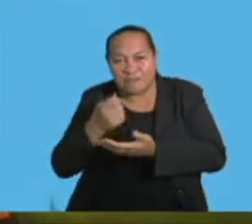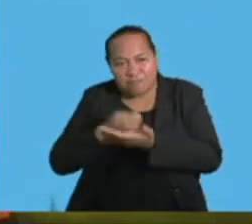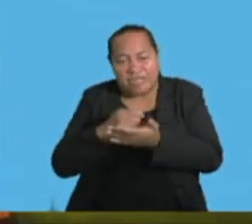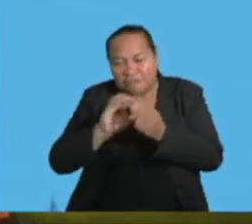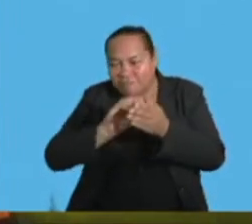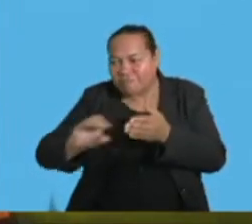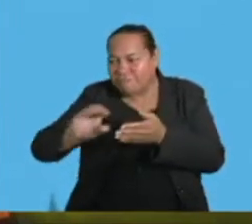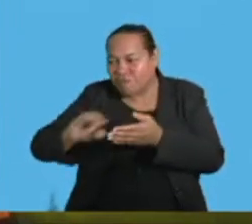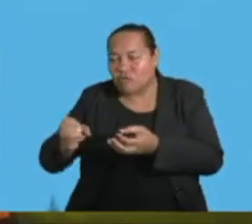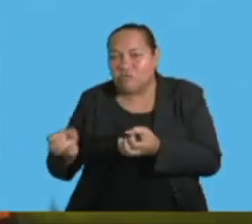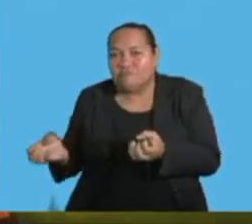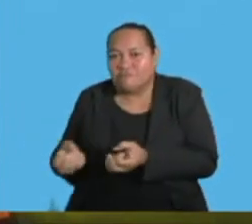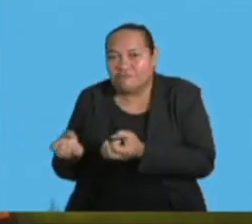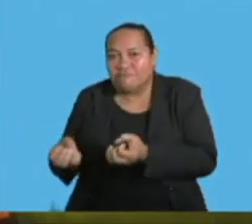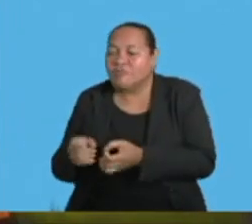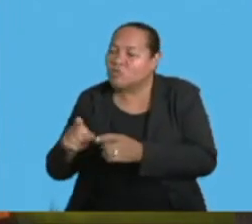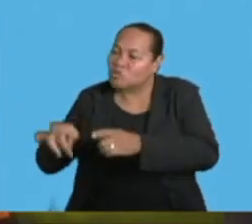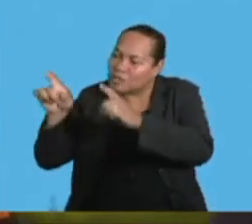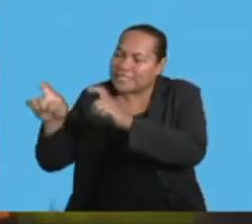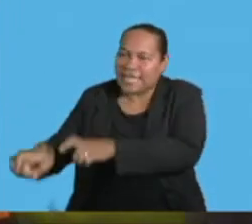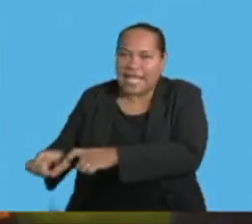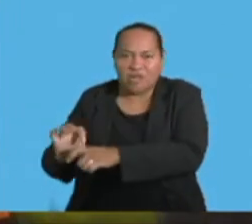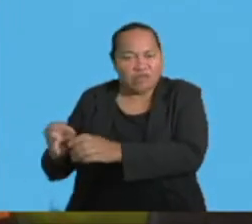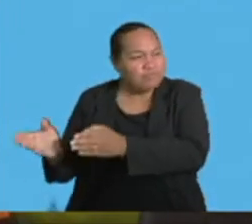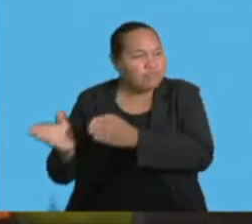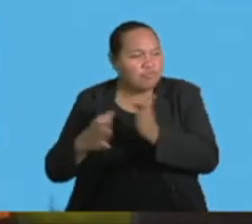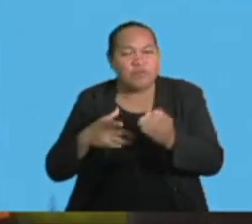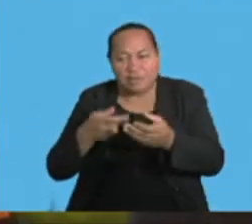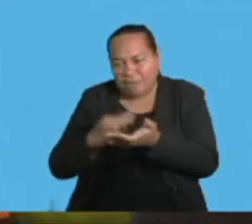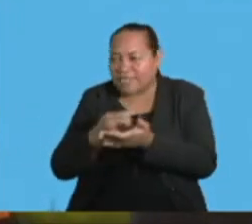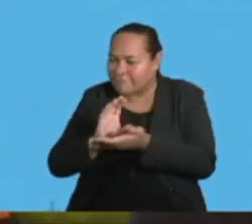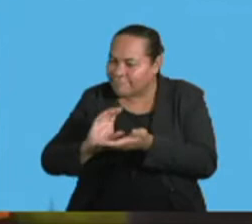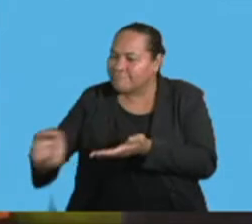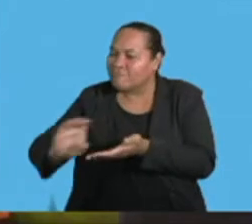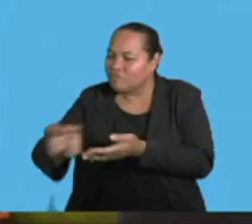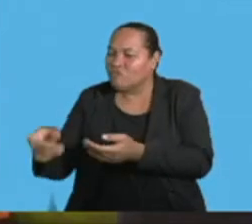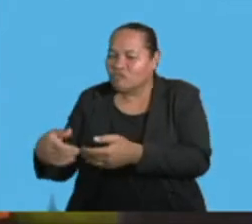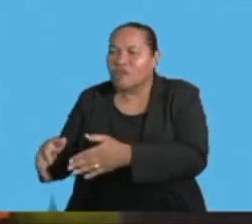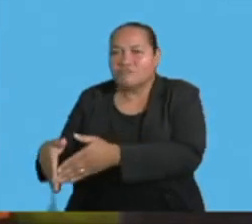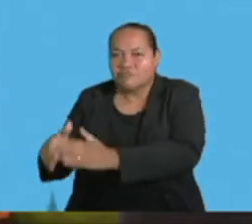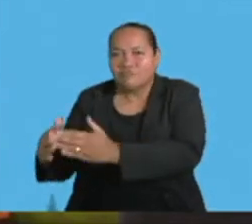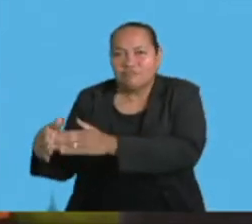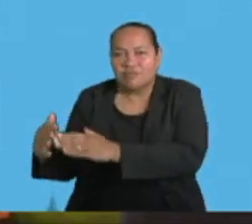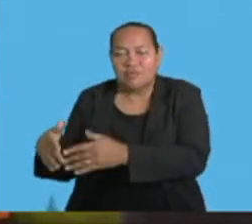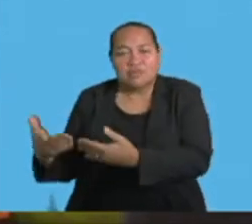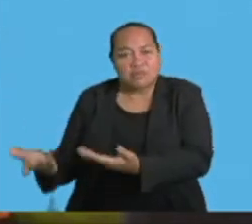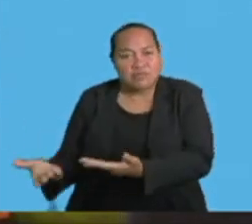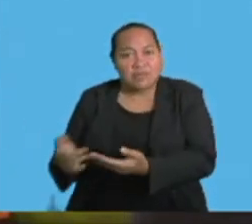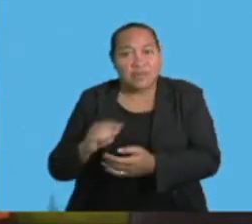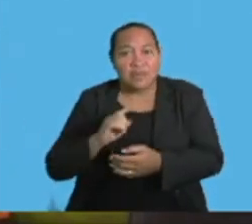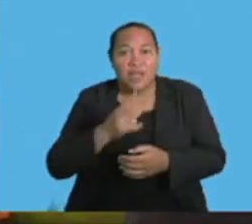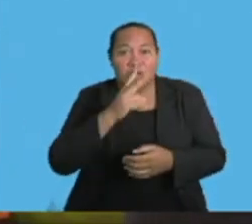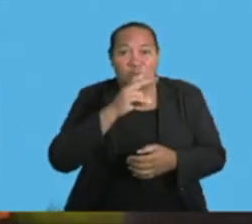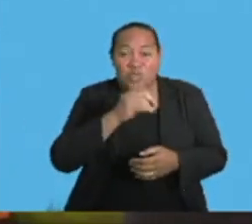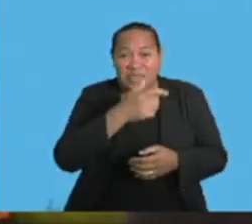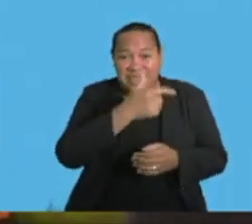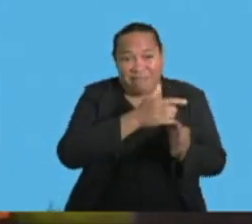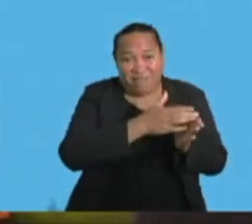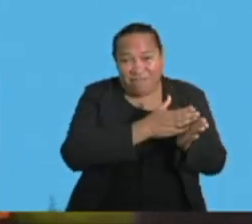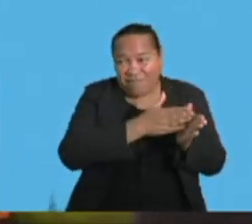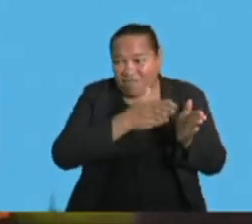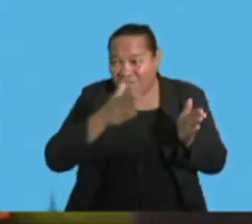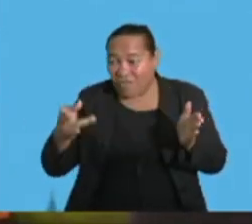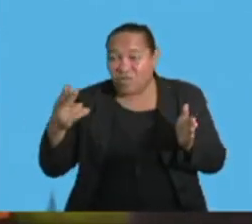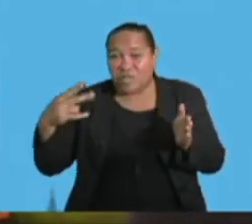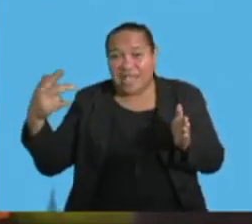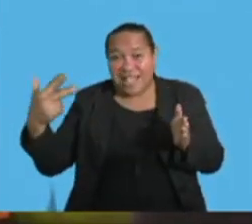entice people to stay in the rural areas. By comparison, of course, Mr. Speaker, from 2007 to 2018 fiscal